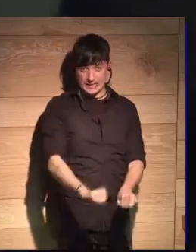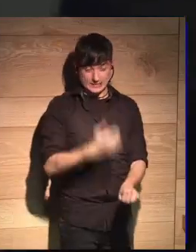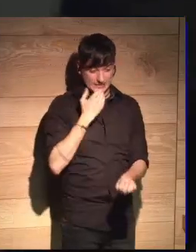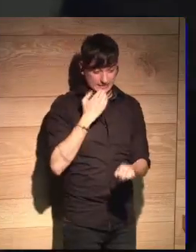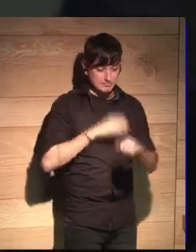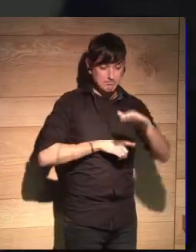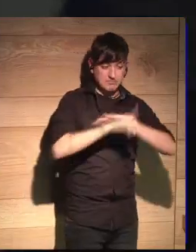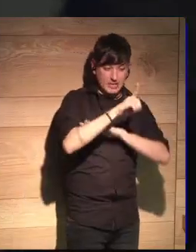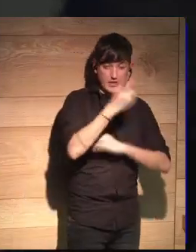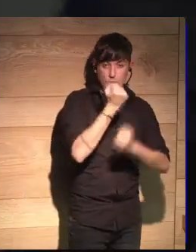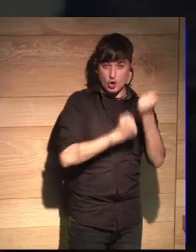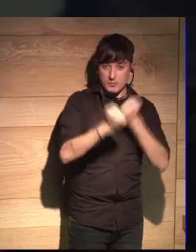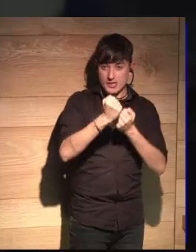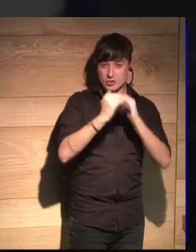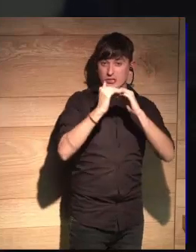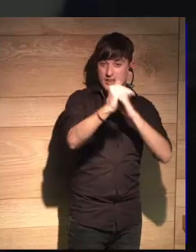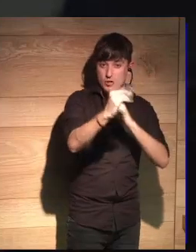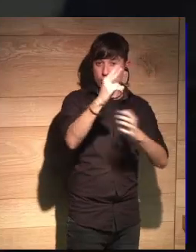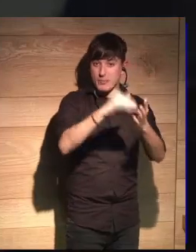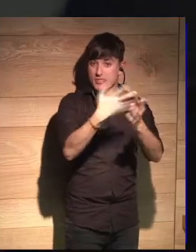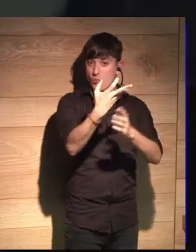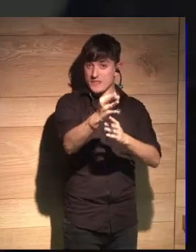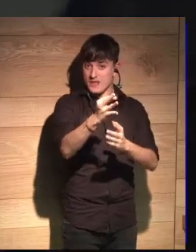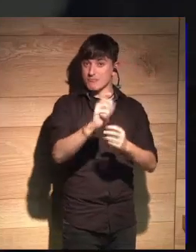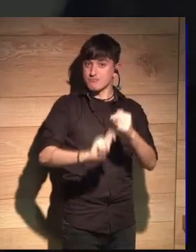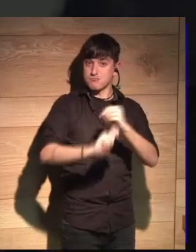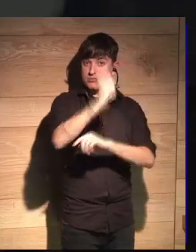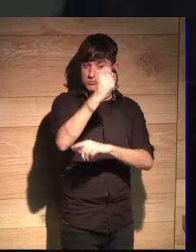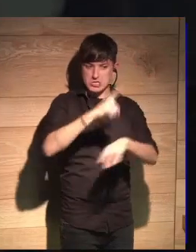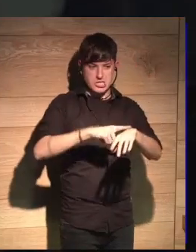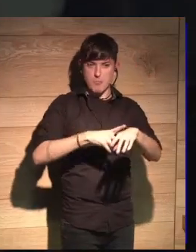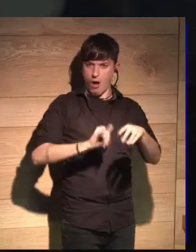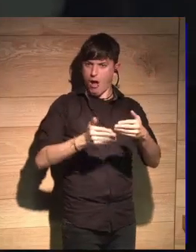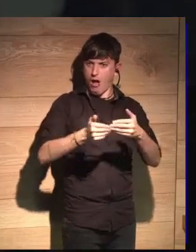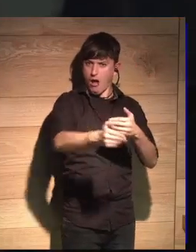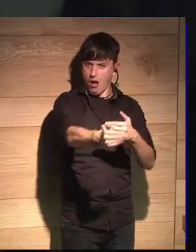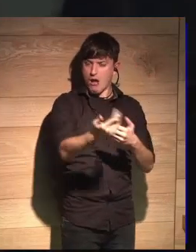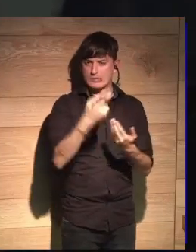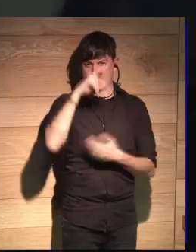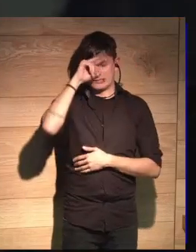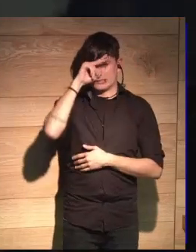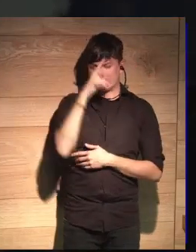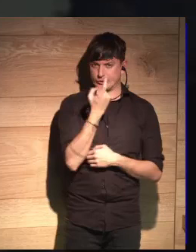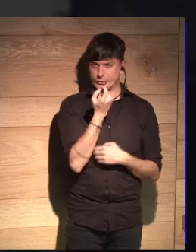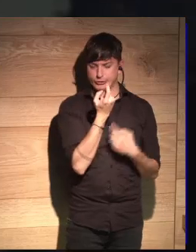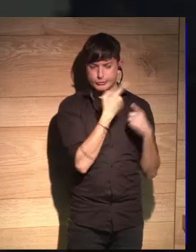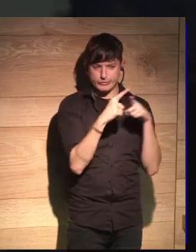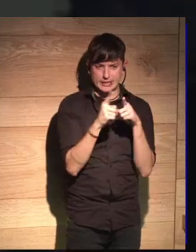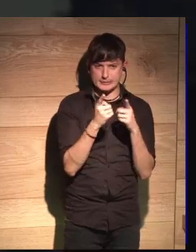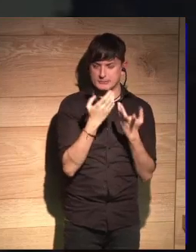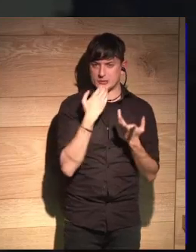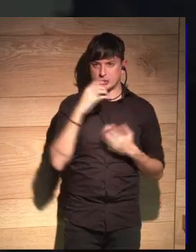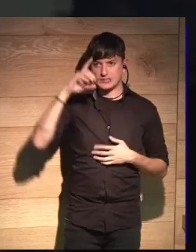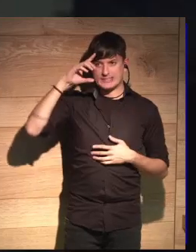2050, then we have plenty of time to be concerned about insignificant little things like artificial intelligence